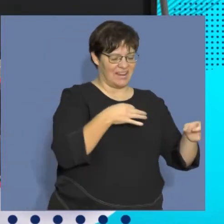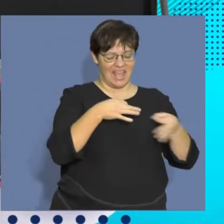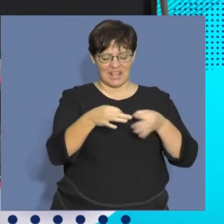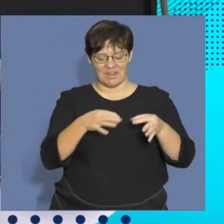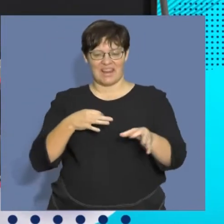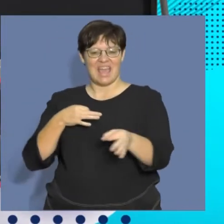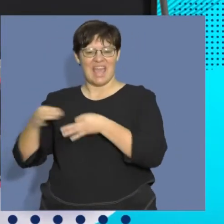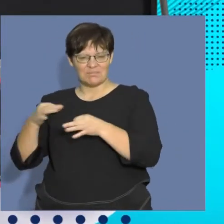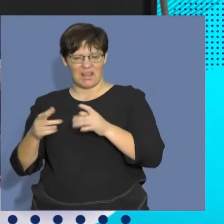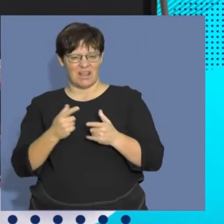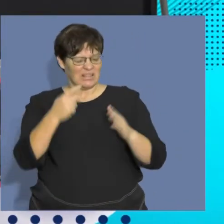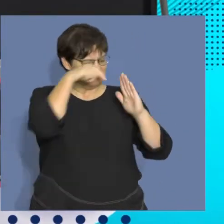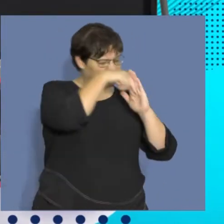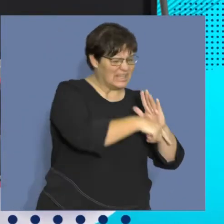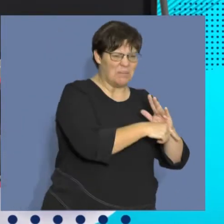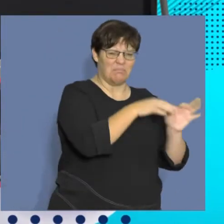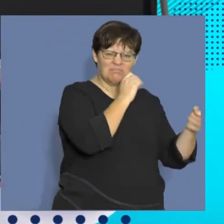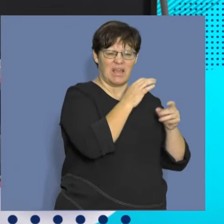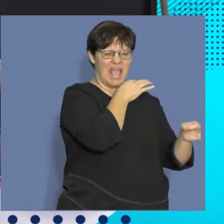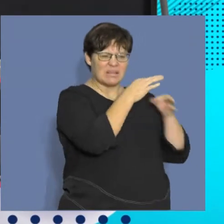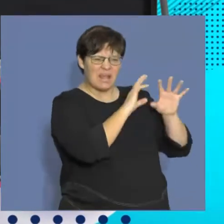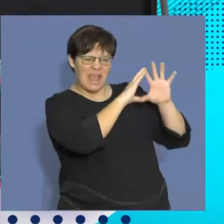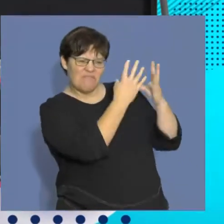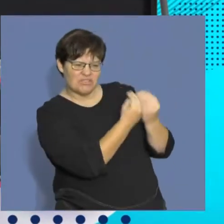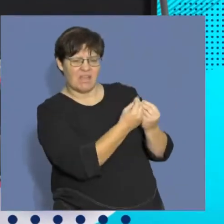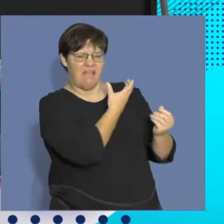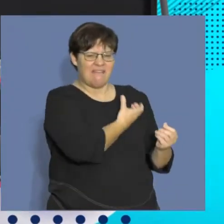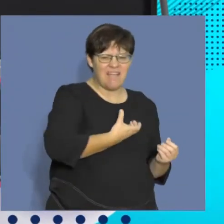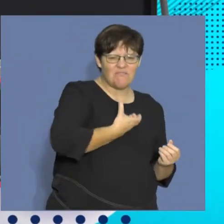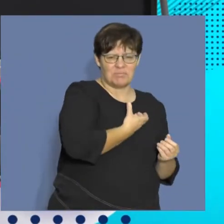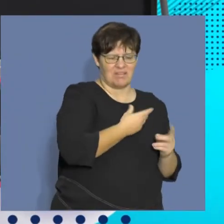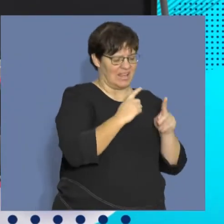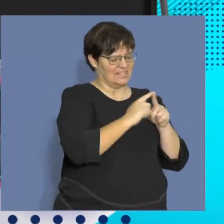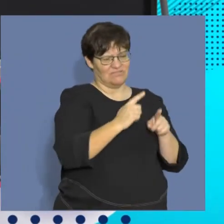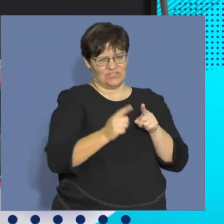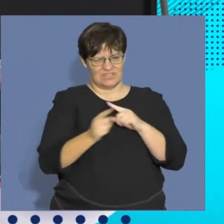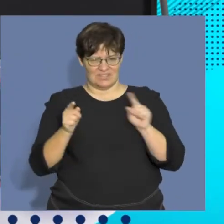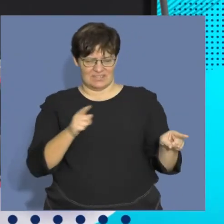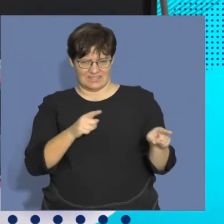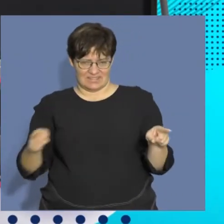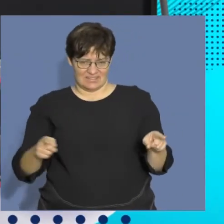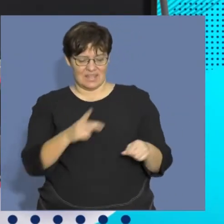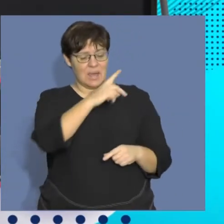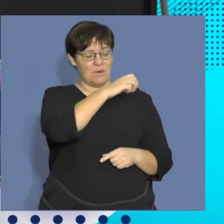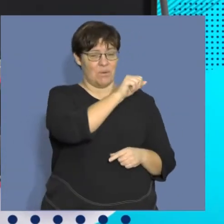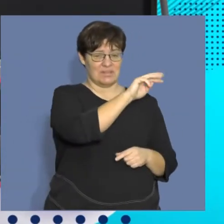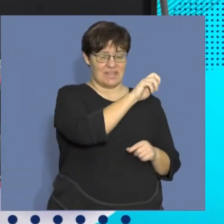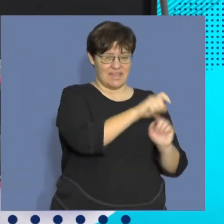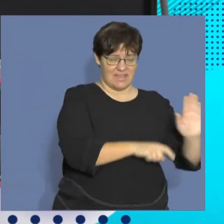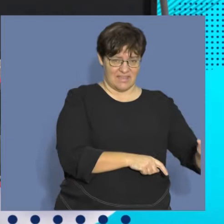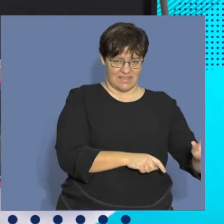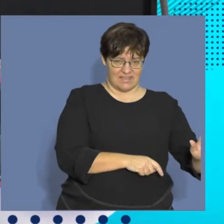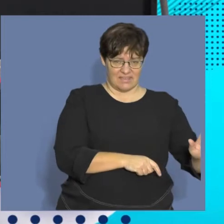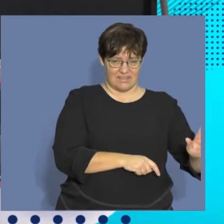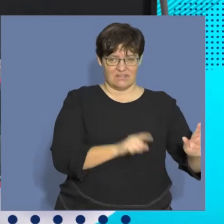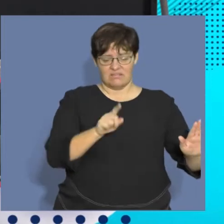points, we'll unpack it, make you quite comfortable so that you know the difference between a parameter